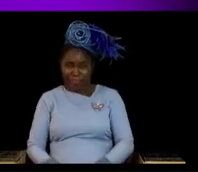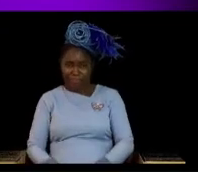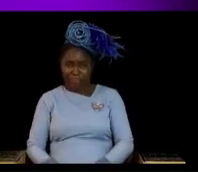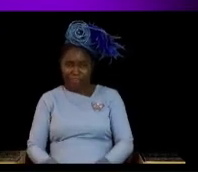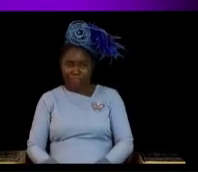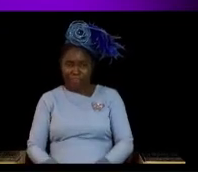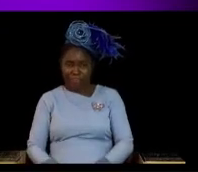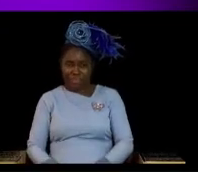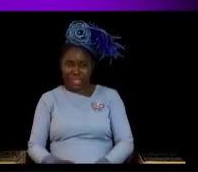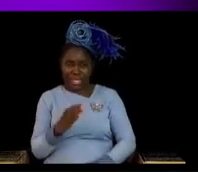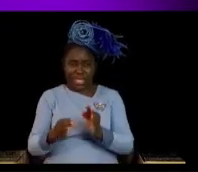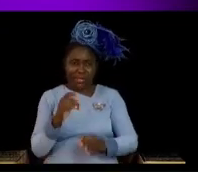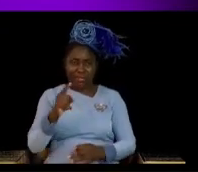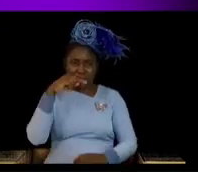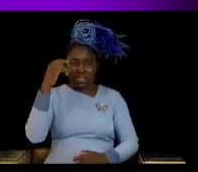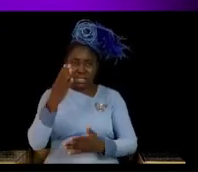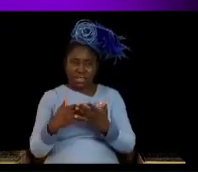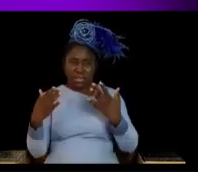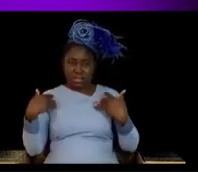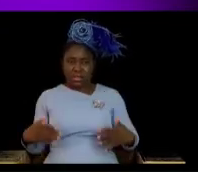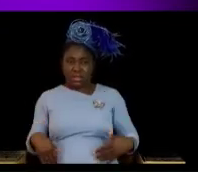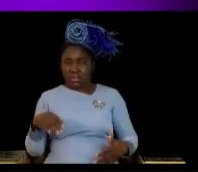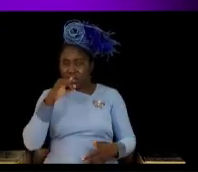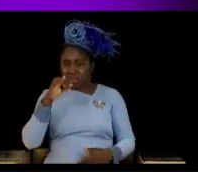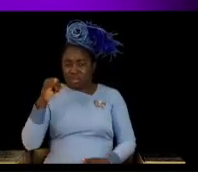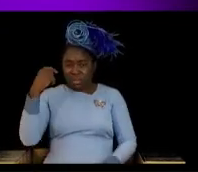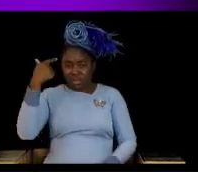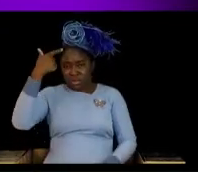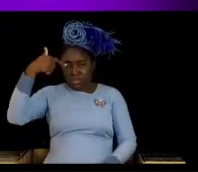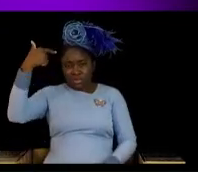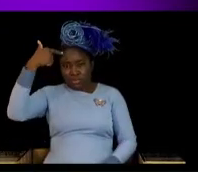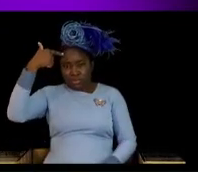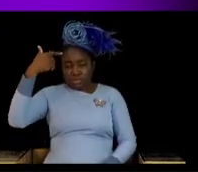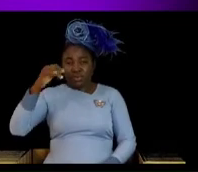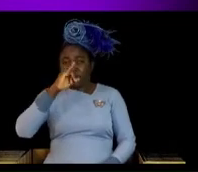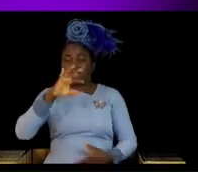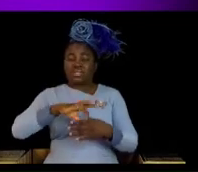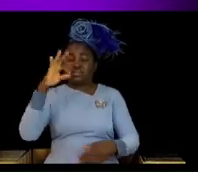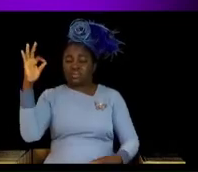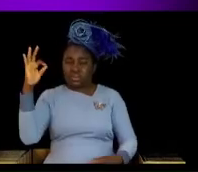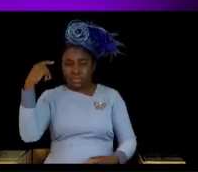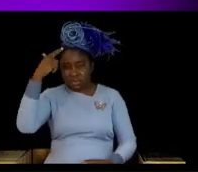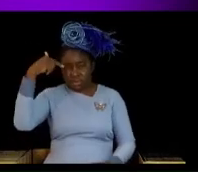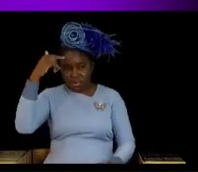You say somebody is a governor. There is a spiritual governor that Satan has appointed.